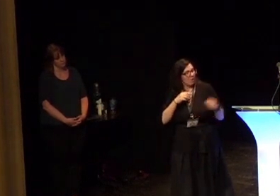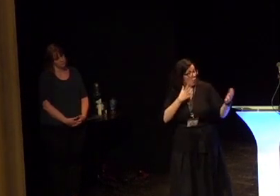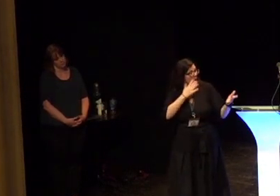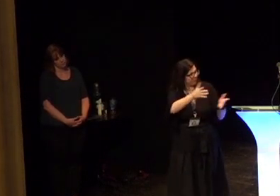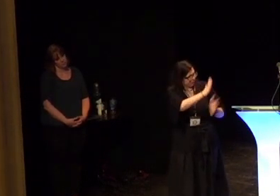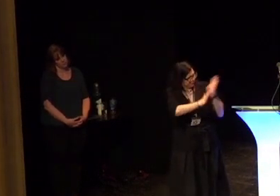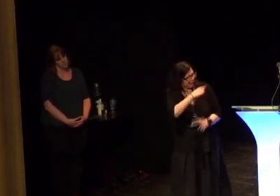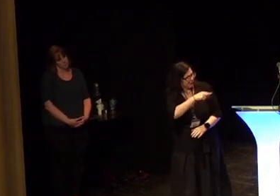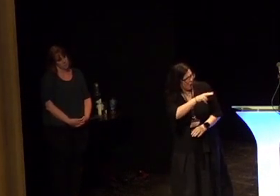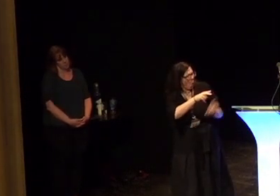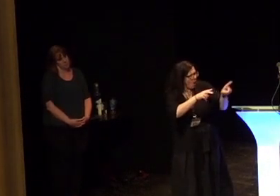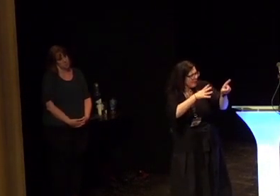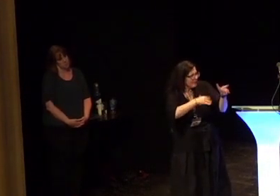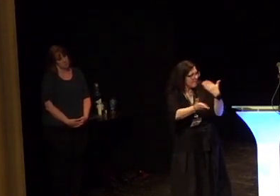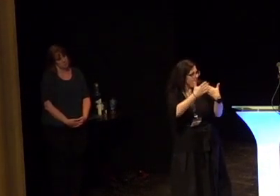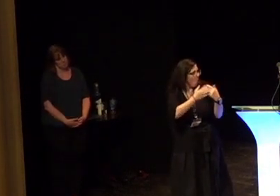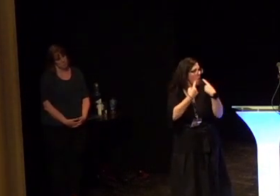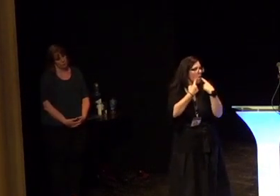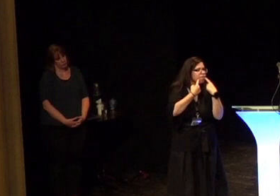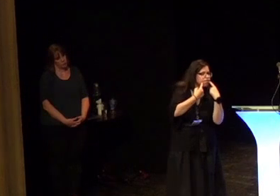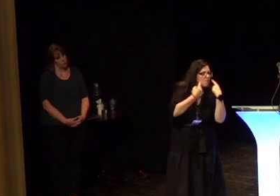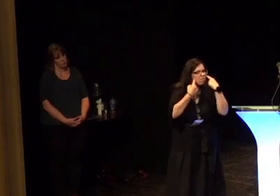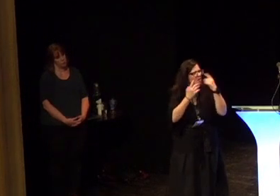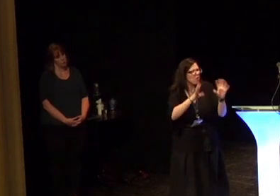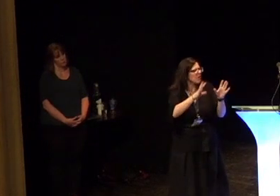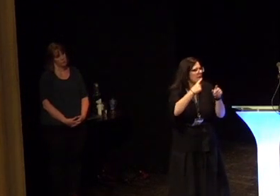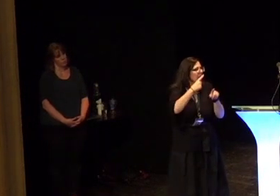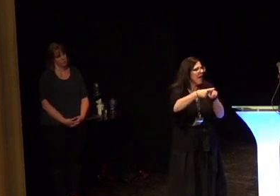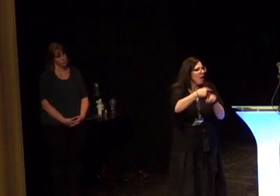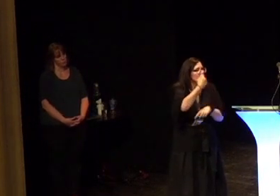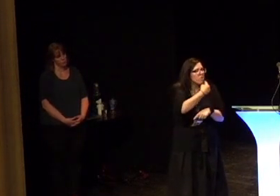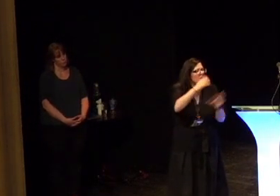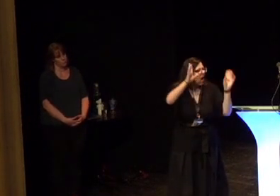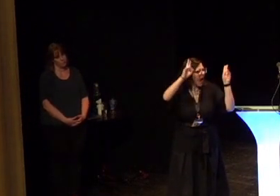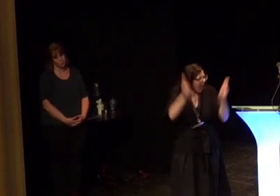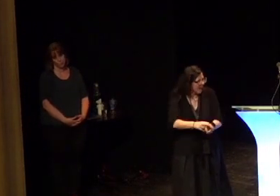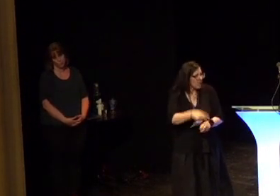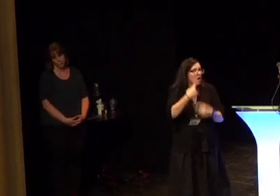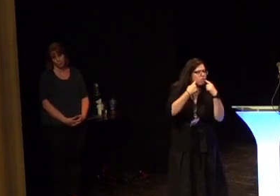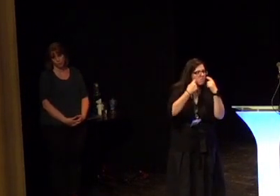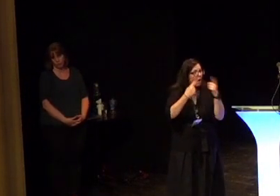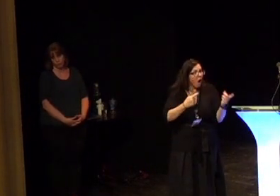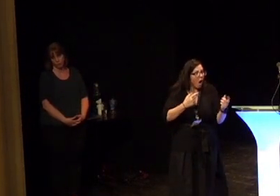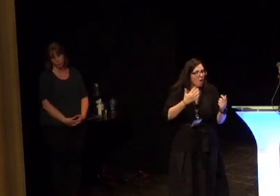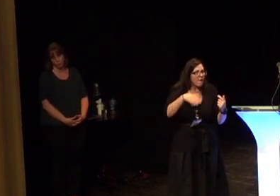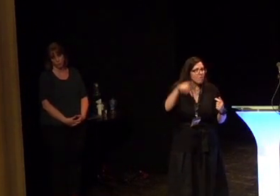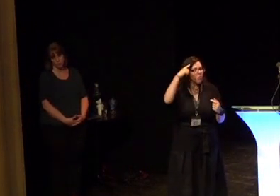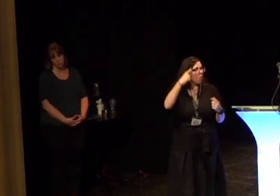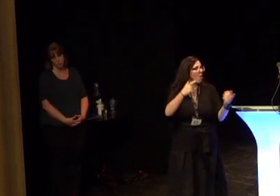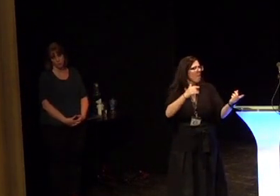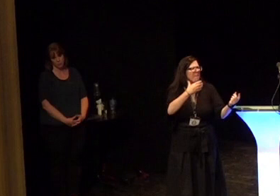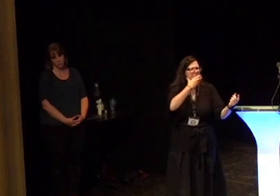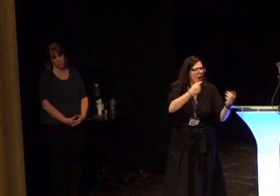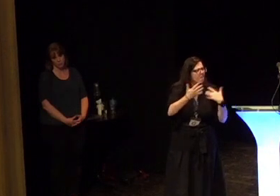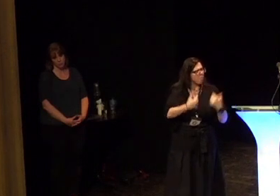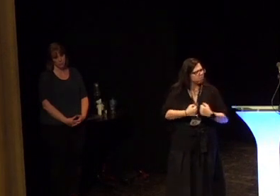Without being so formal. For example, a sign might need more expression or non-manual features,